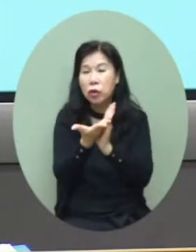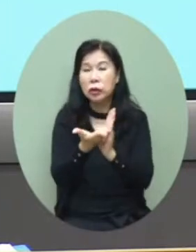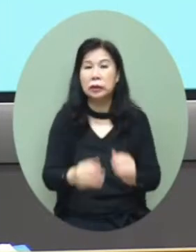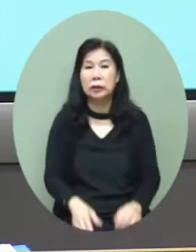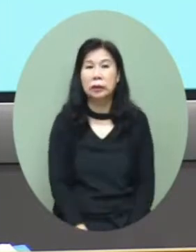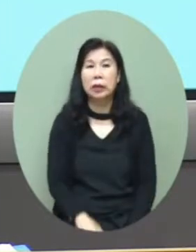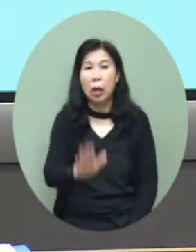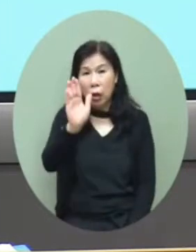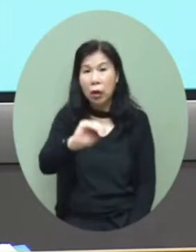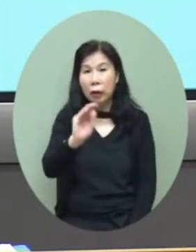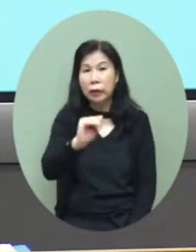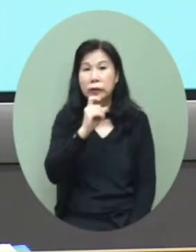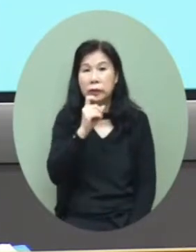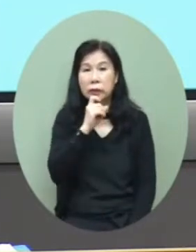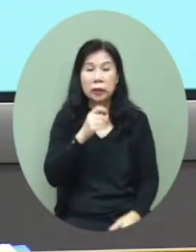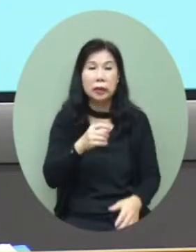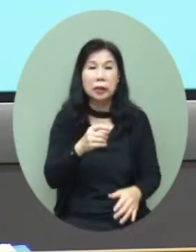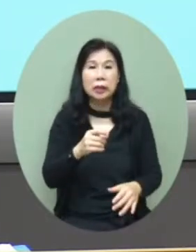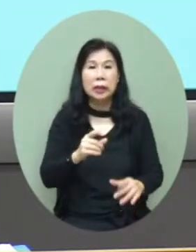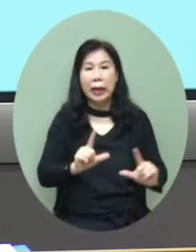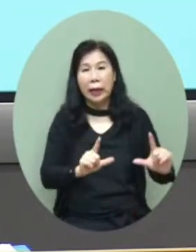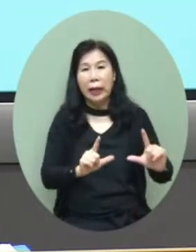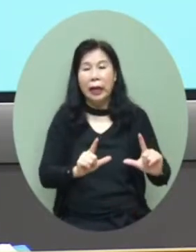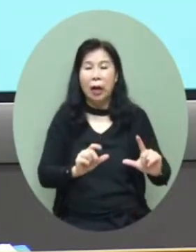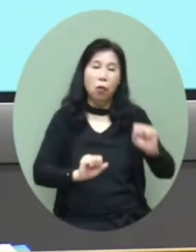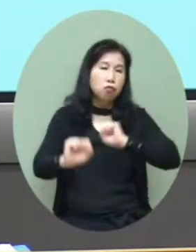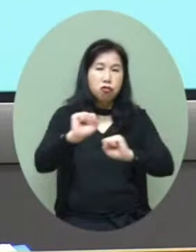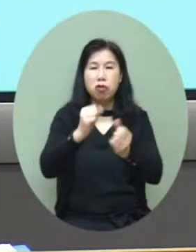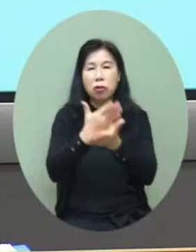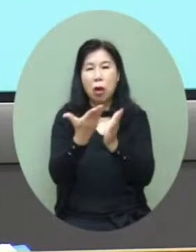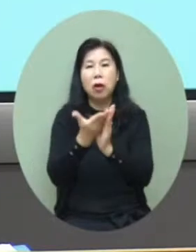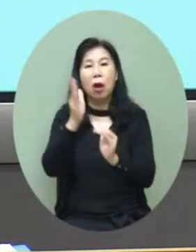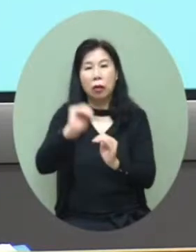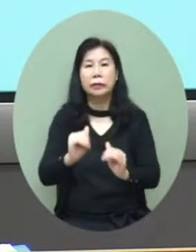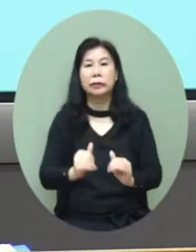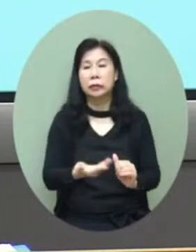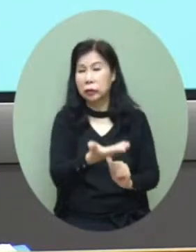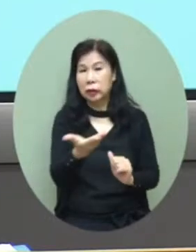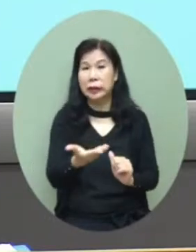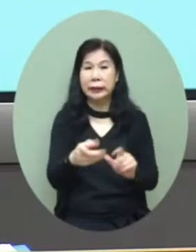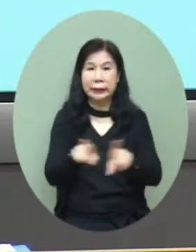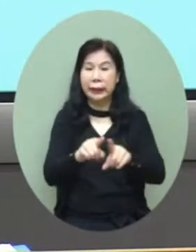And the present arrangement has allowed for a lot of